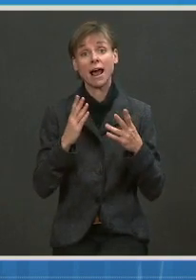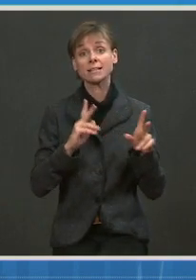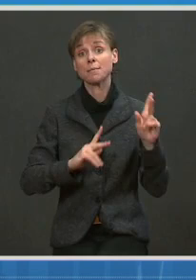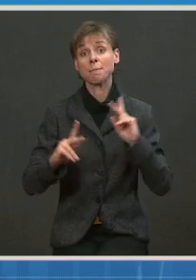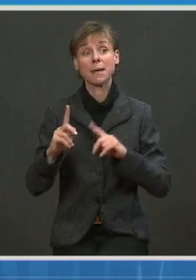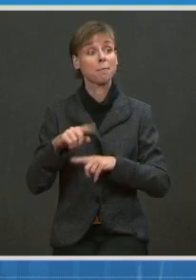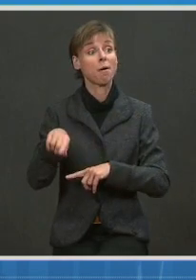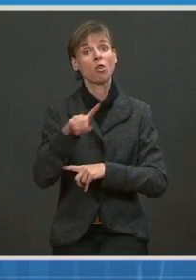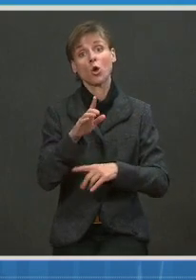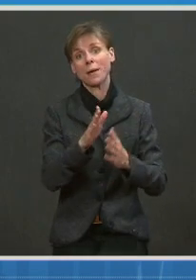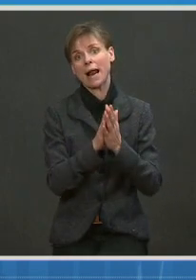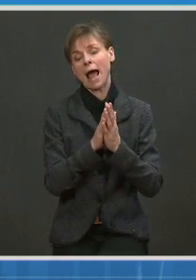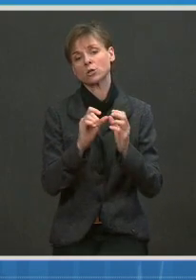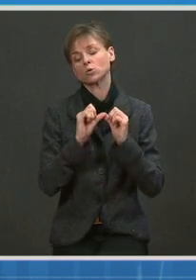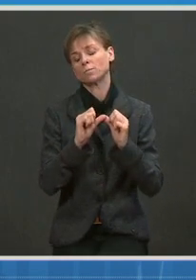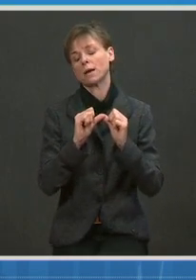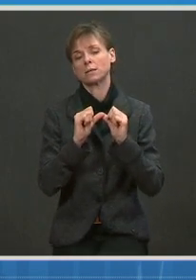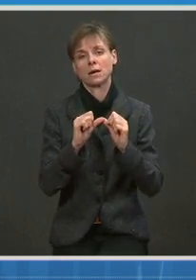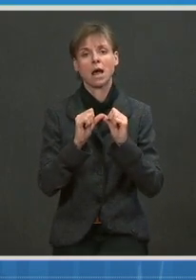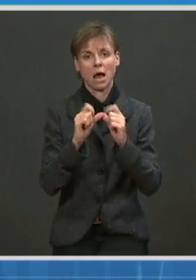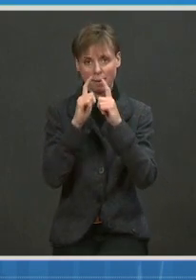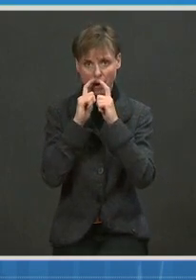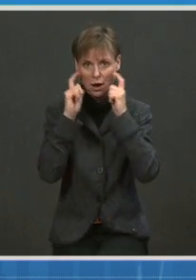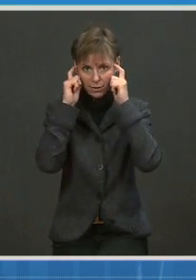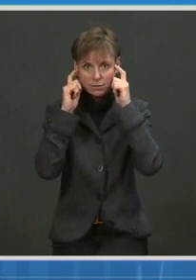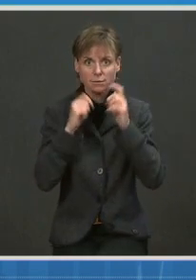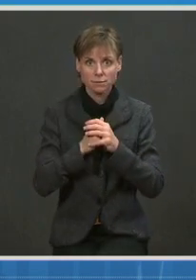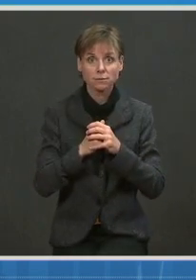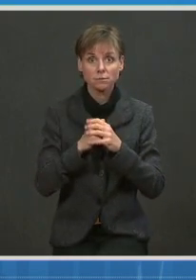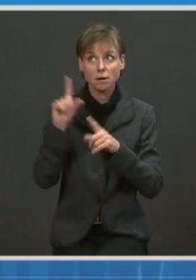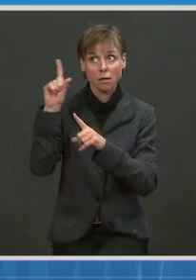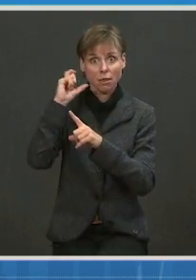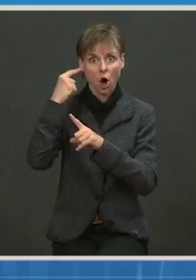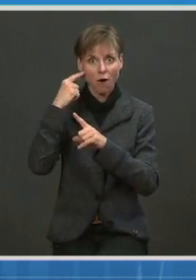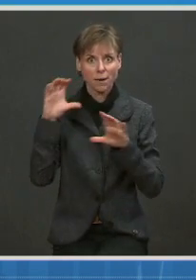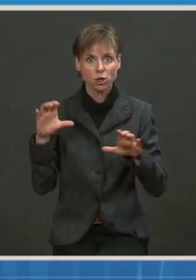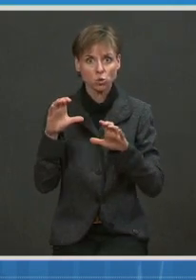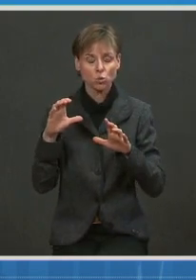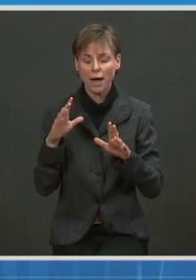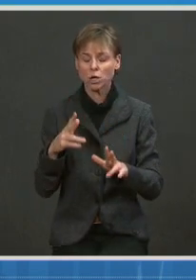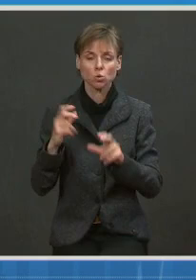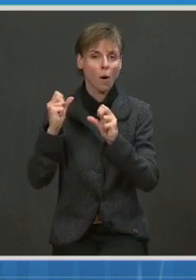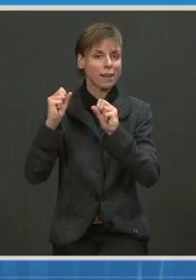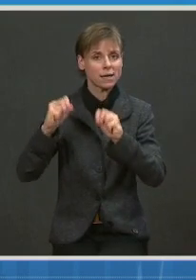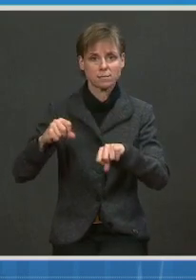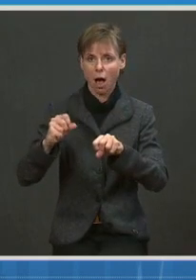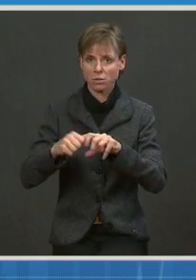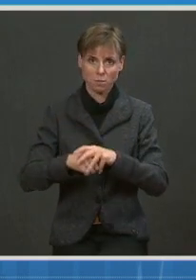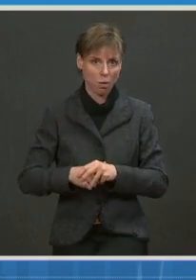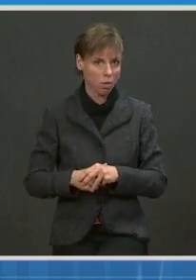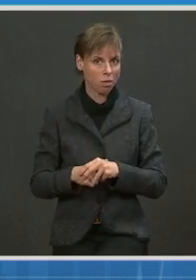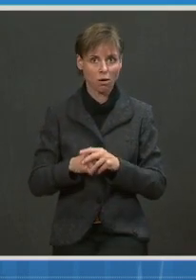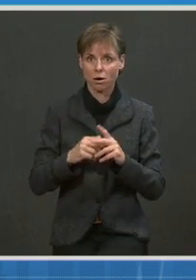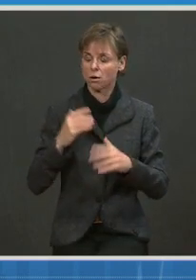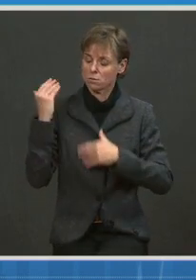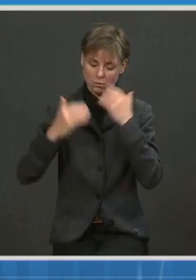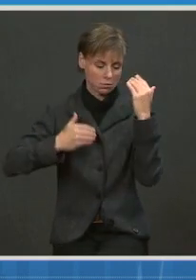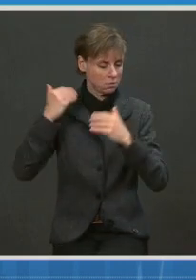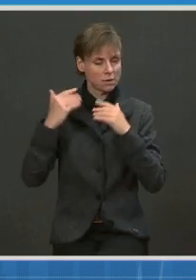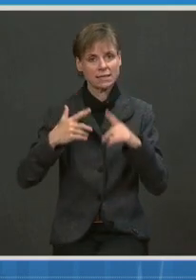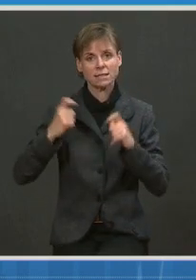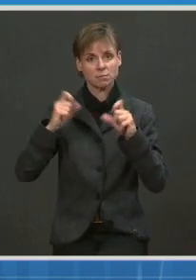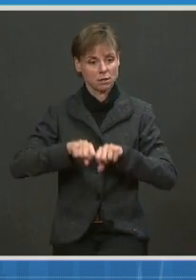maintain wearing masks. The government is moving as quickly as possible, acting with speed of moving